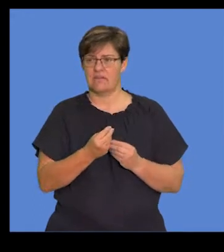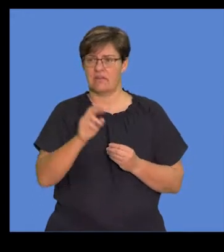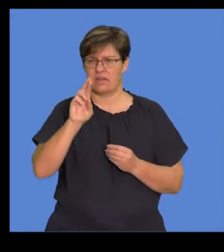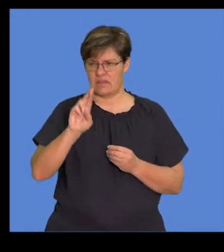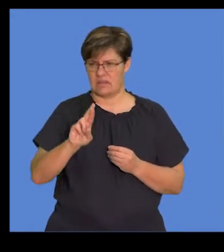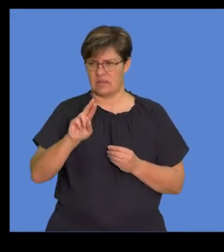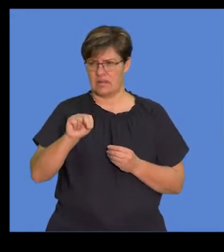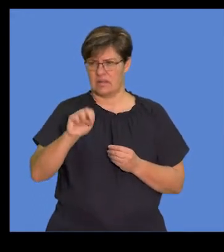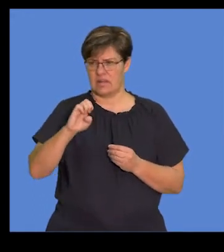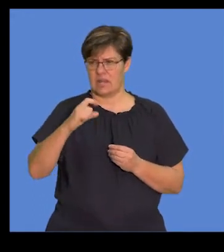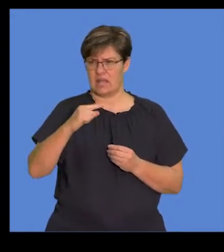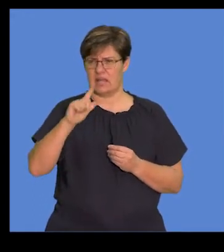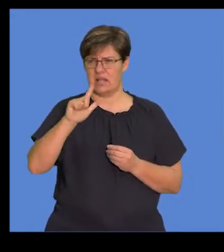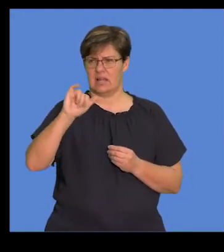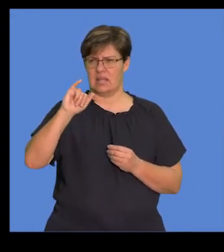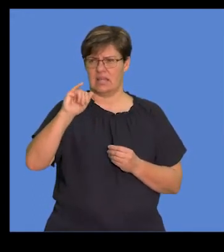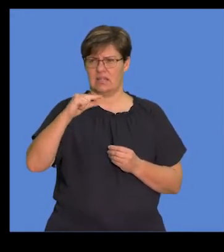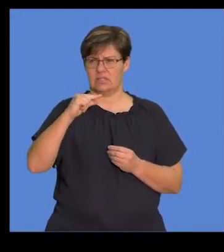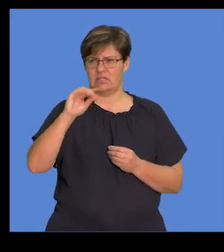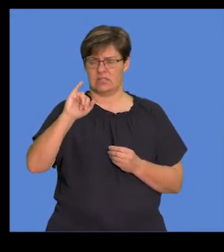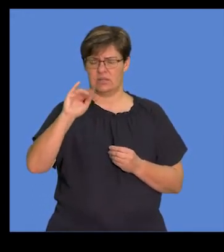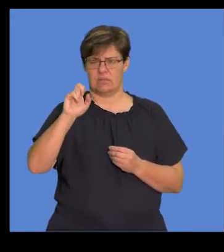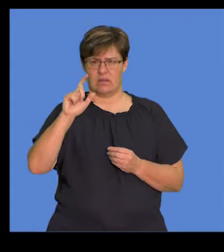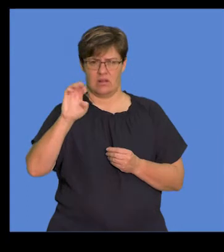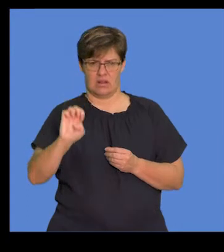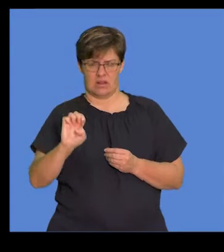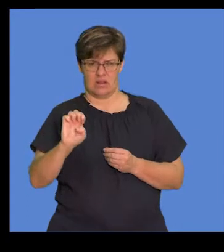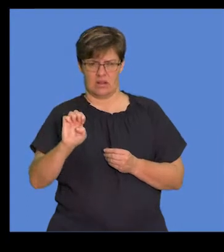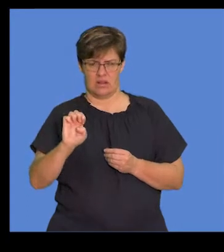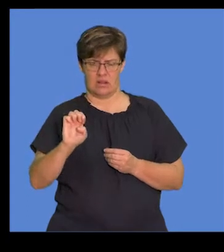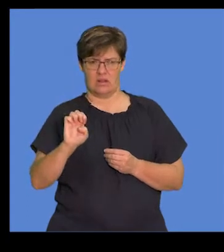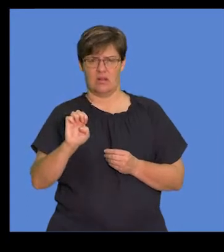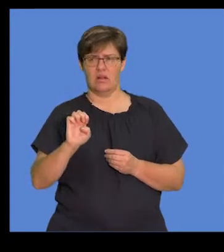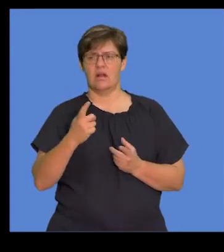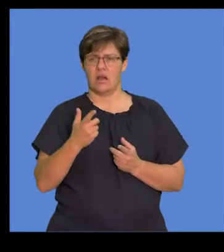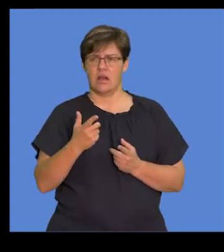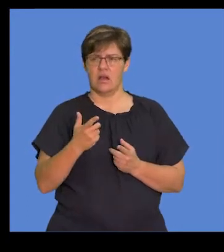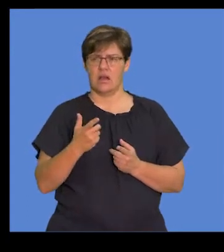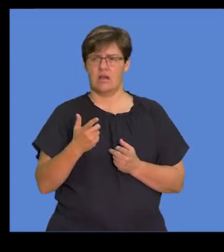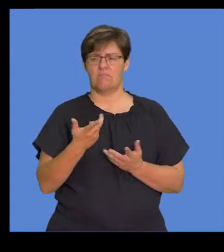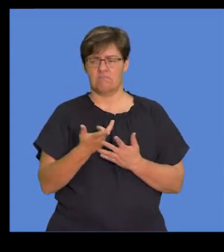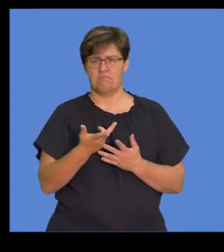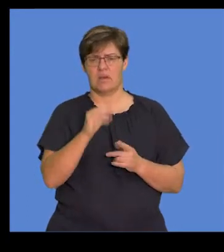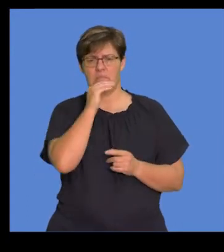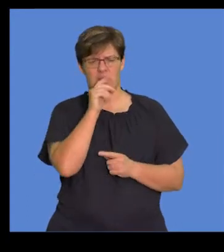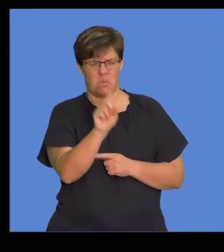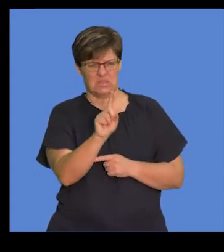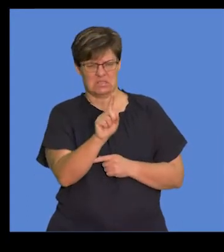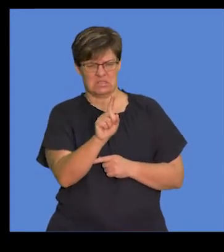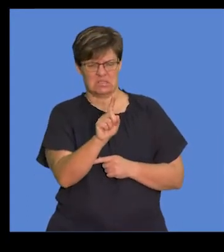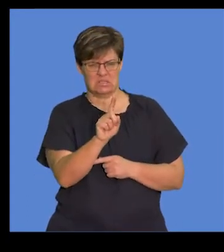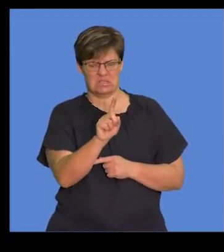got negligible resistance. So when the resistance in a battery is negligible, what does it mean? It means the